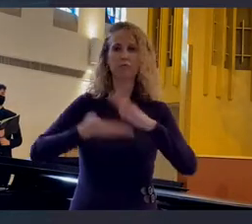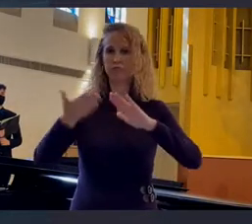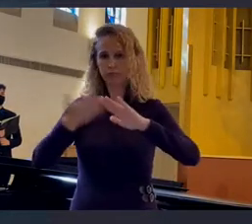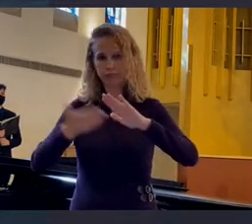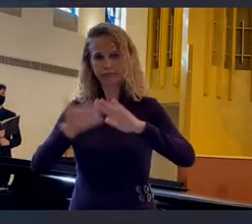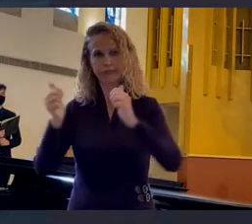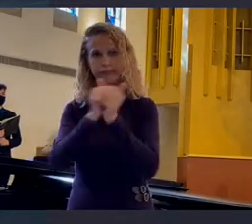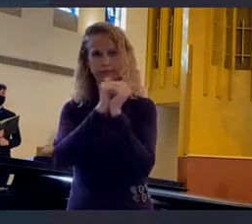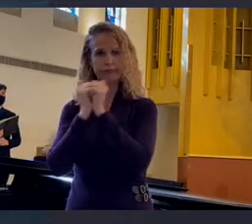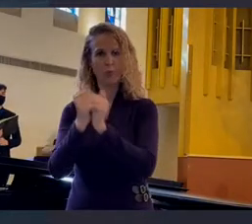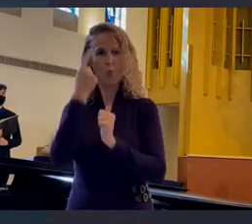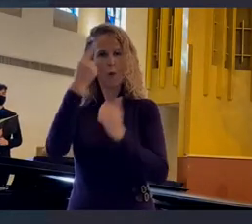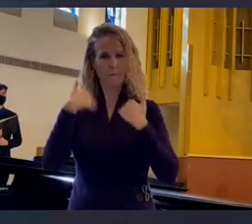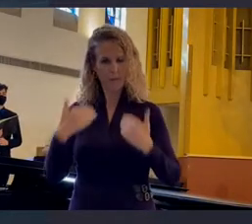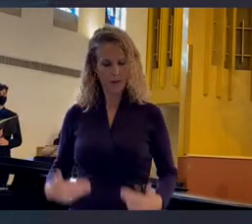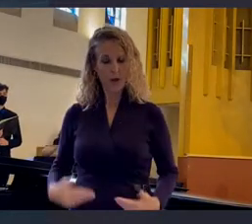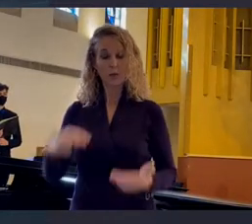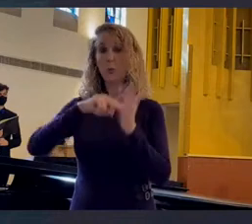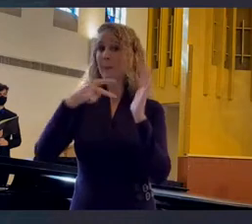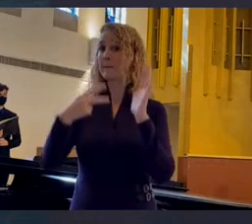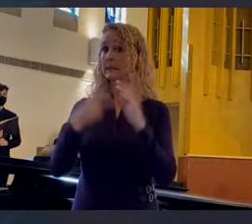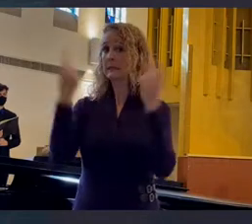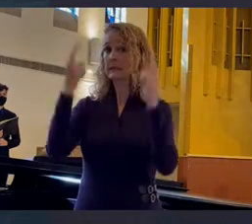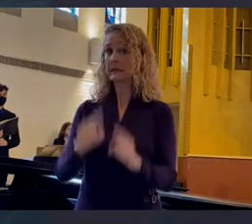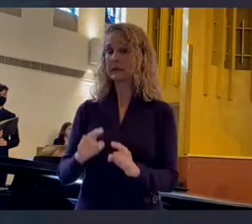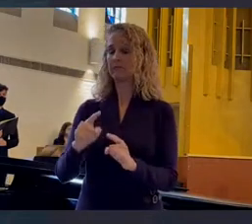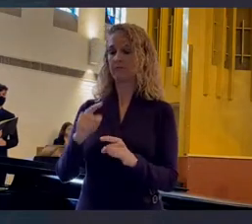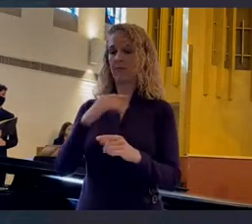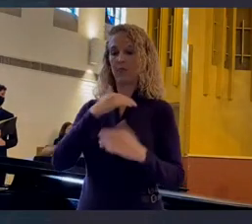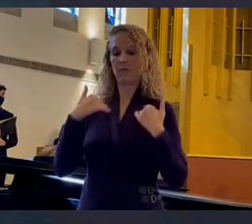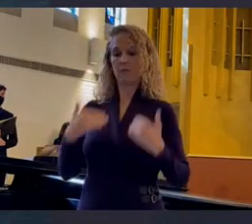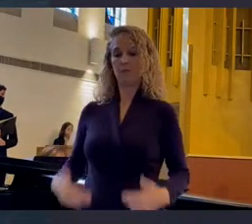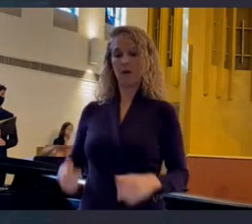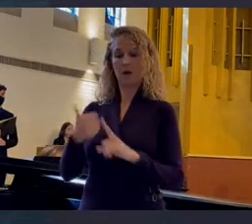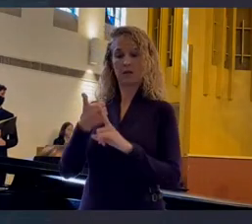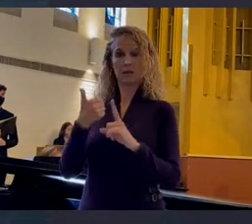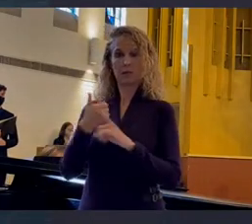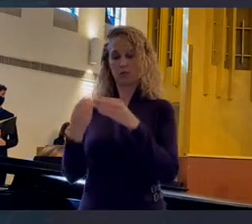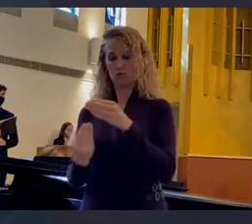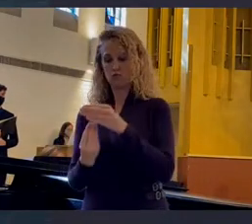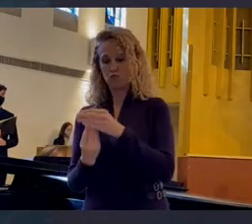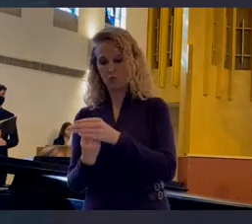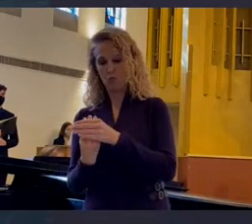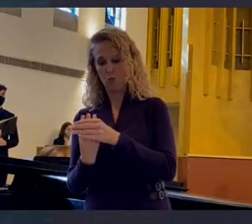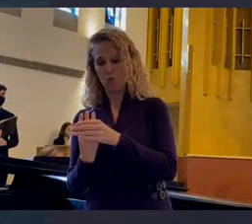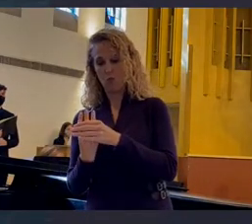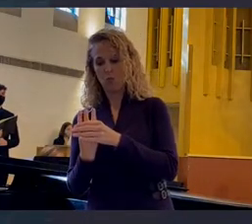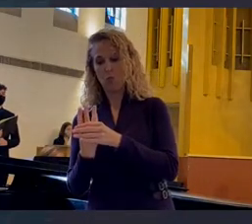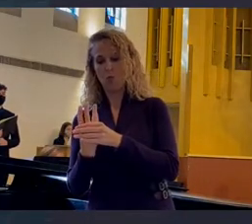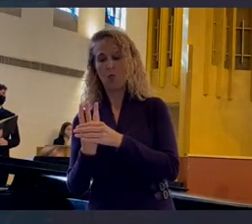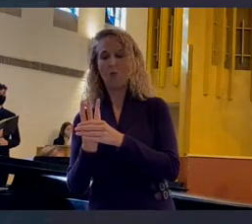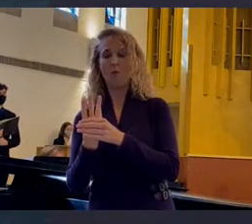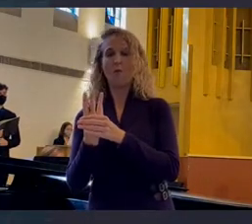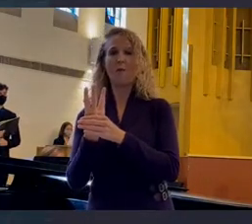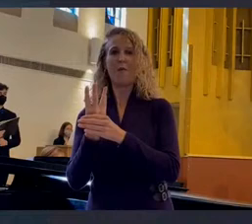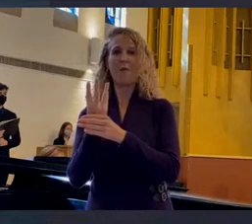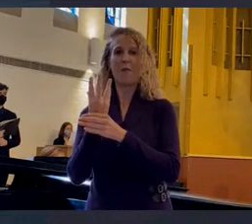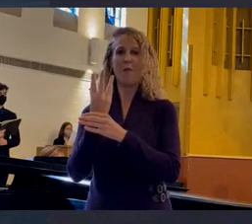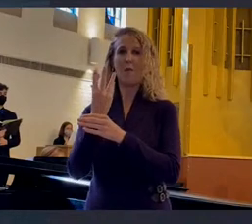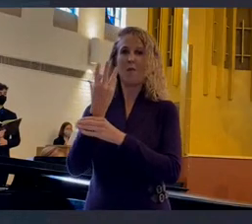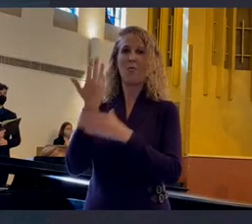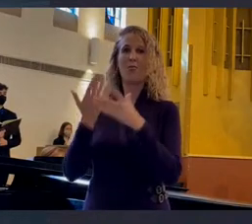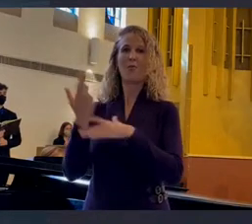every part, brings about the body's growth and build itself up